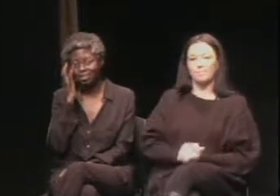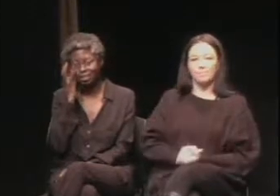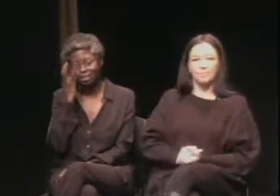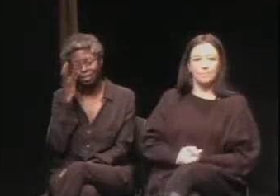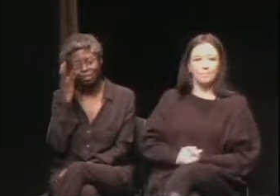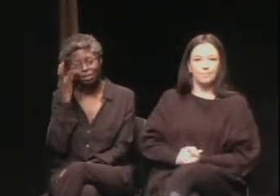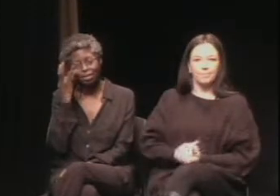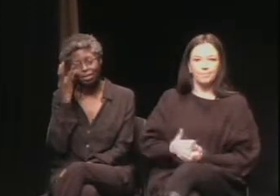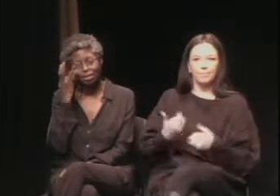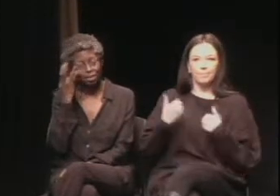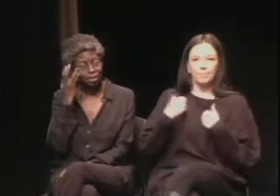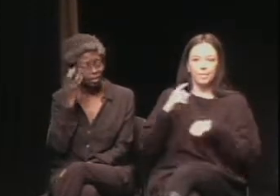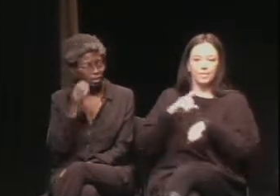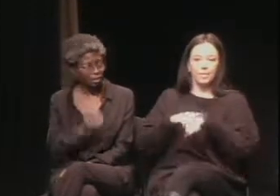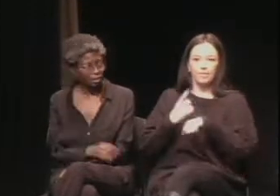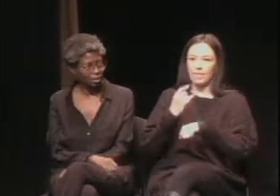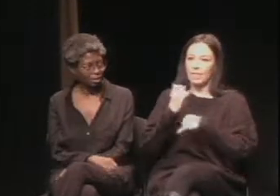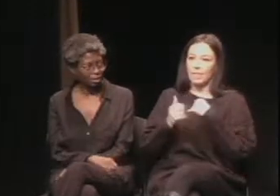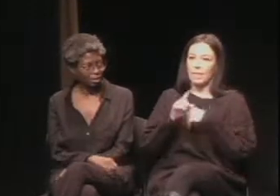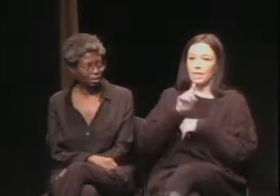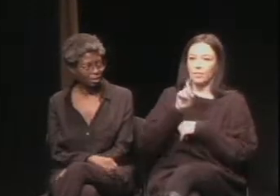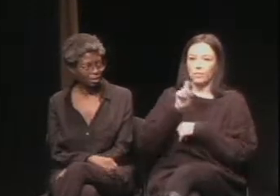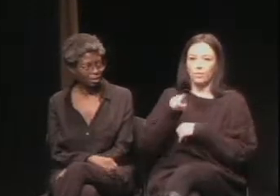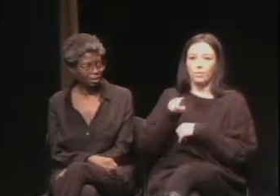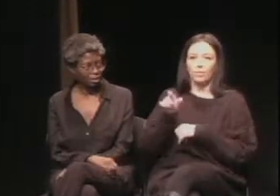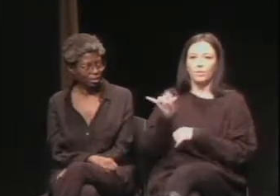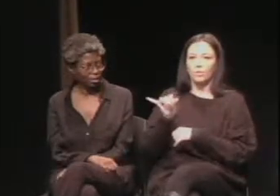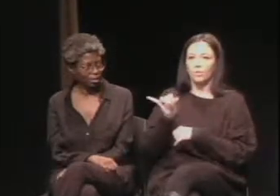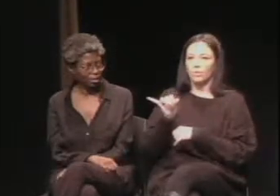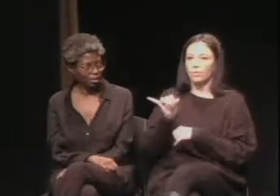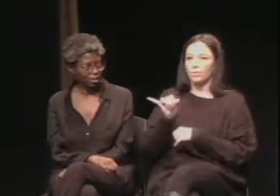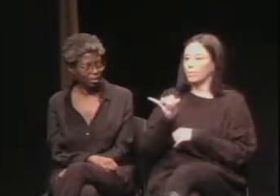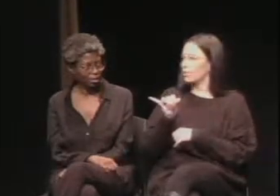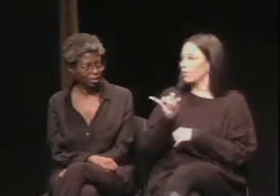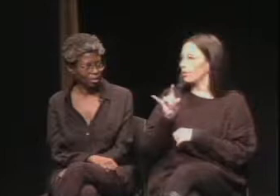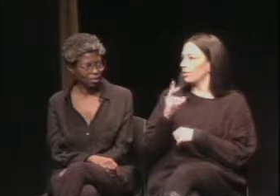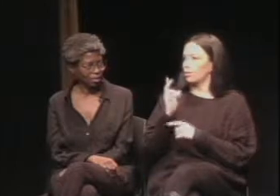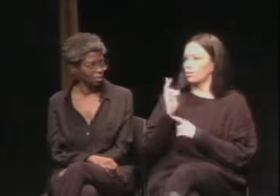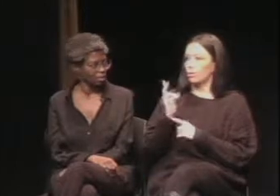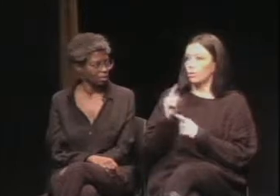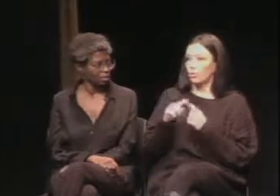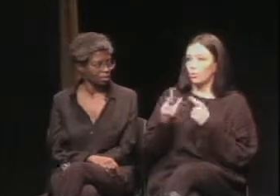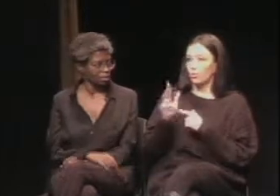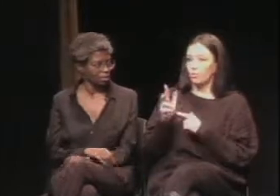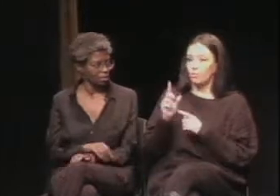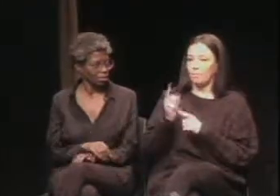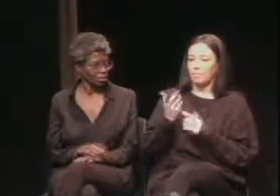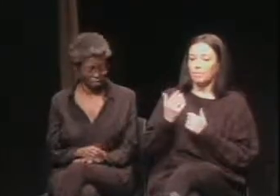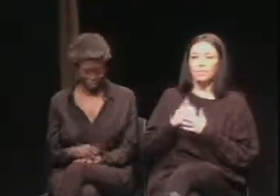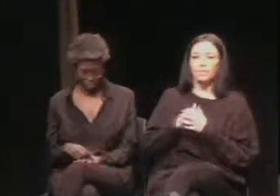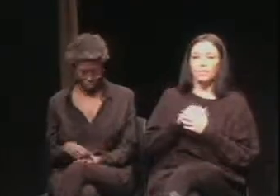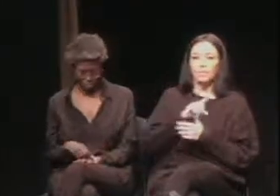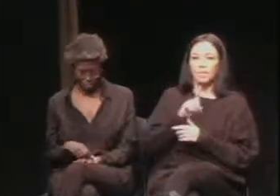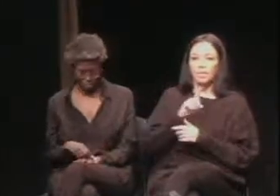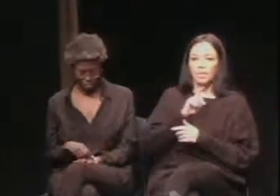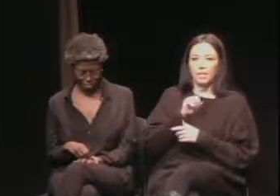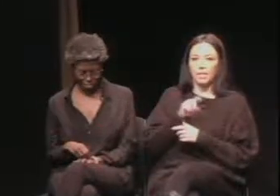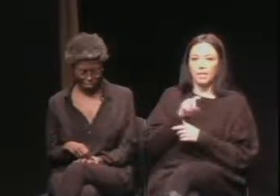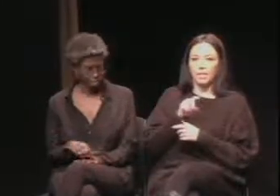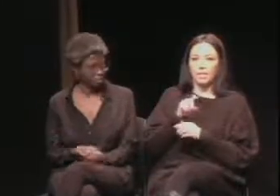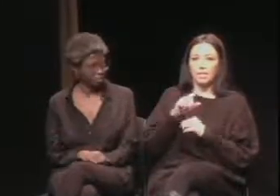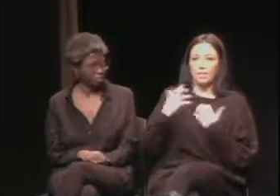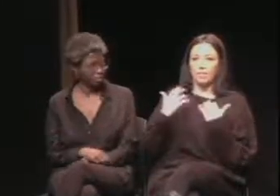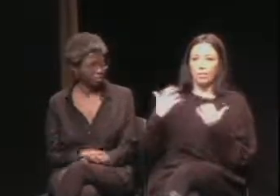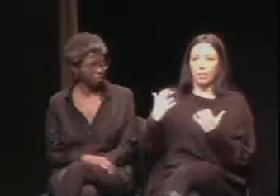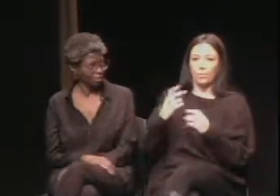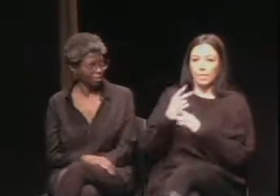So we have time for this last question, and we also only have about 2 to 3 minutes, so I'm going to ask, at least in this forum, that we